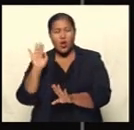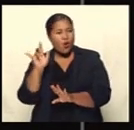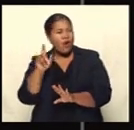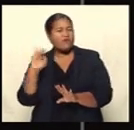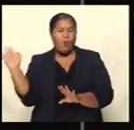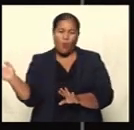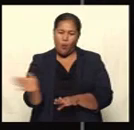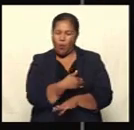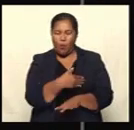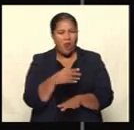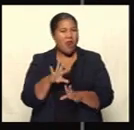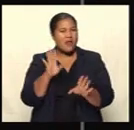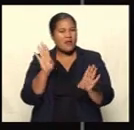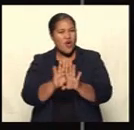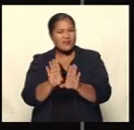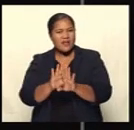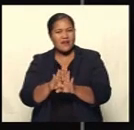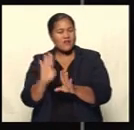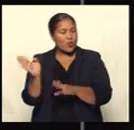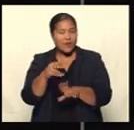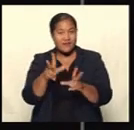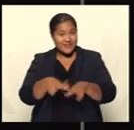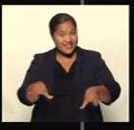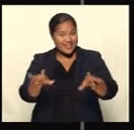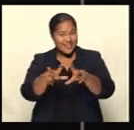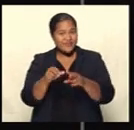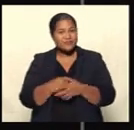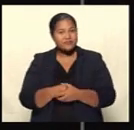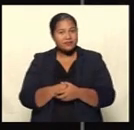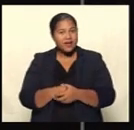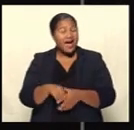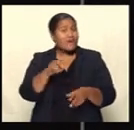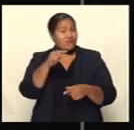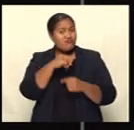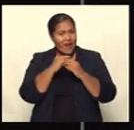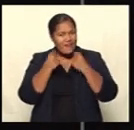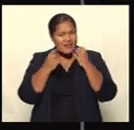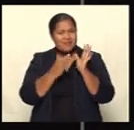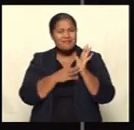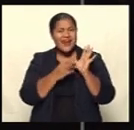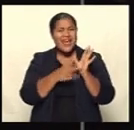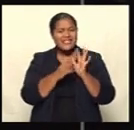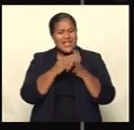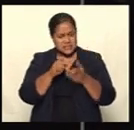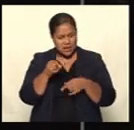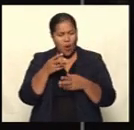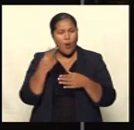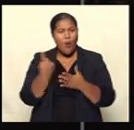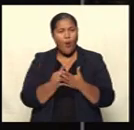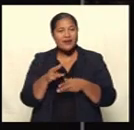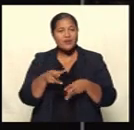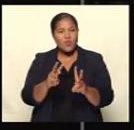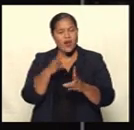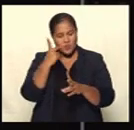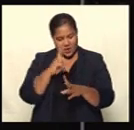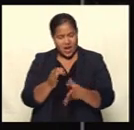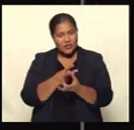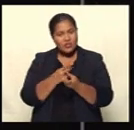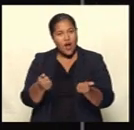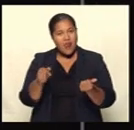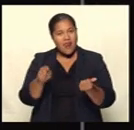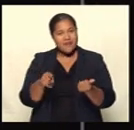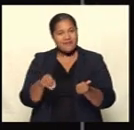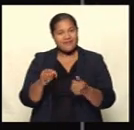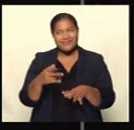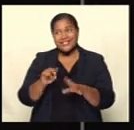Viti Levu. Resident and pastor Reverend Manasa Kolivuso believes this is the only solution to the current crisis Fiji is going